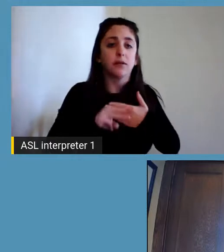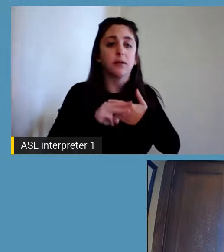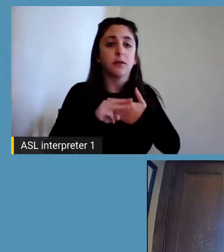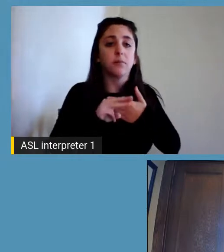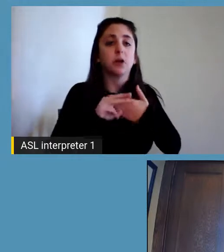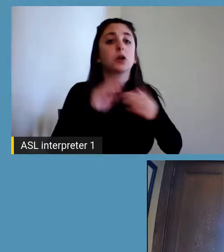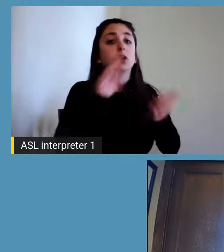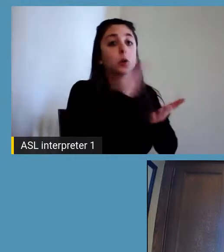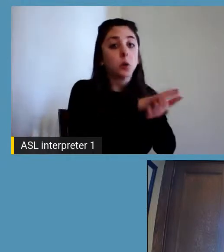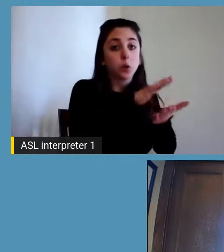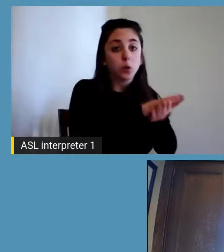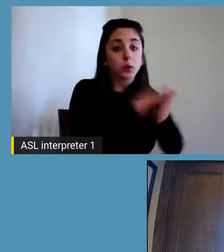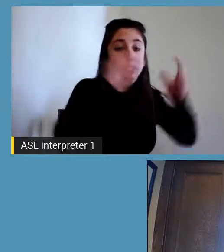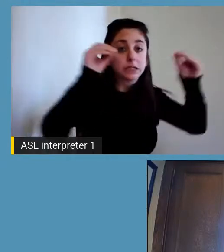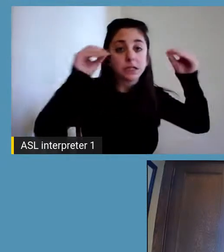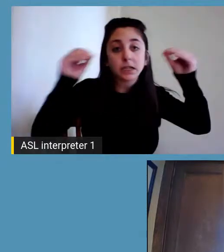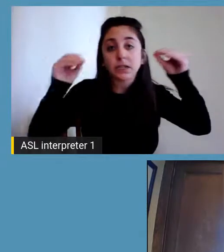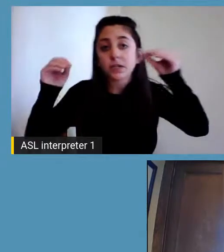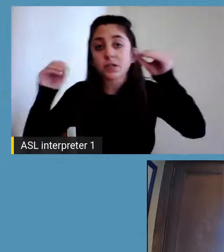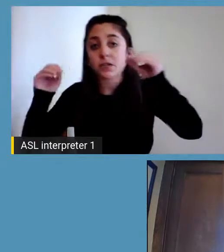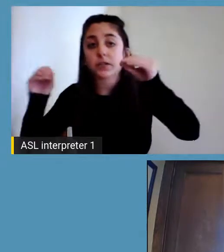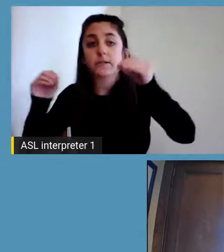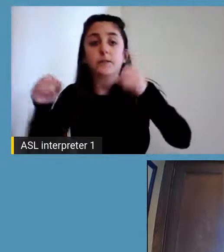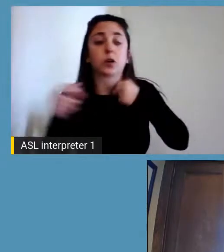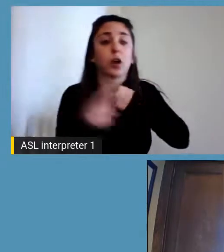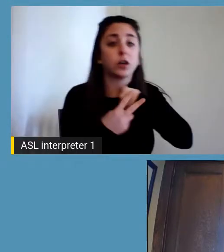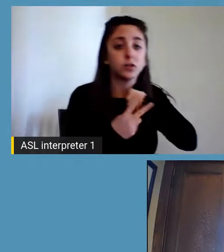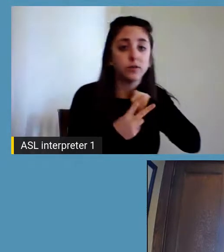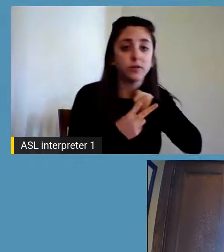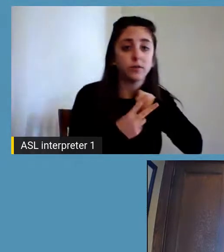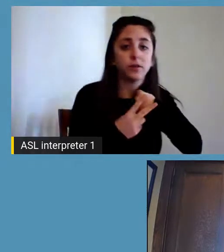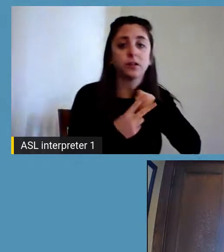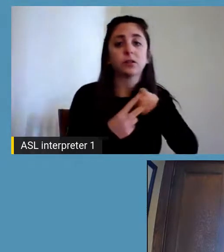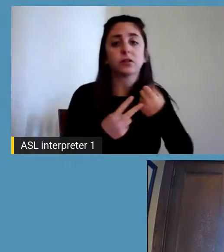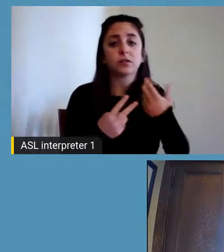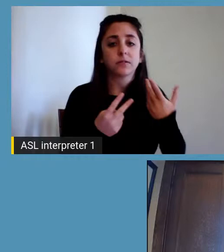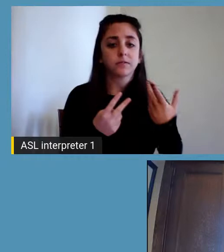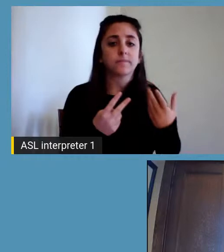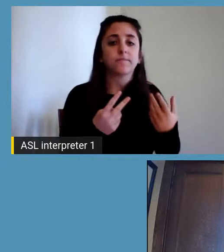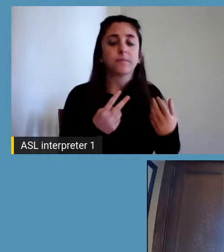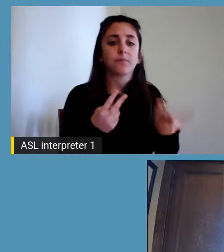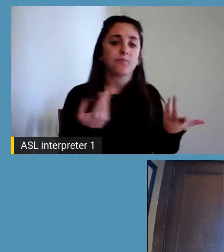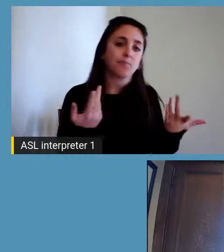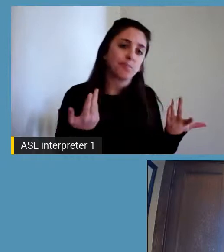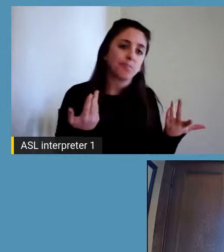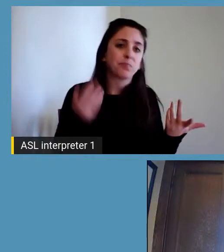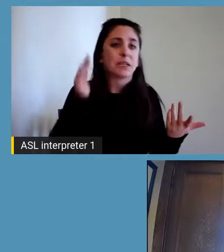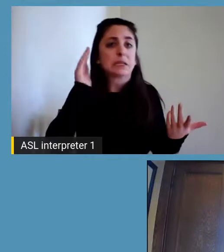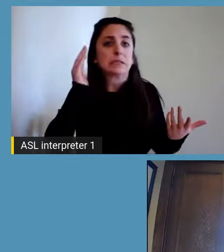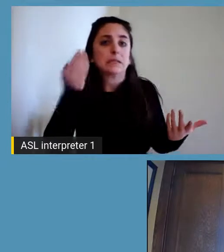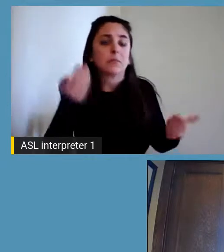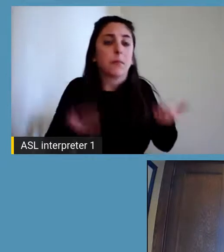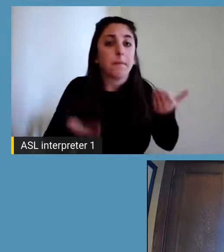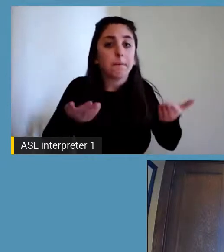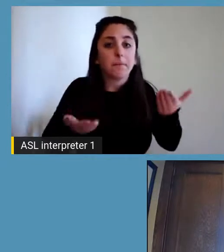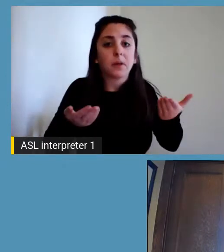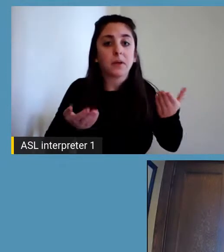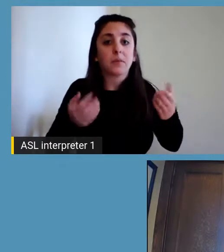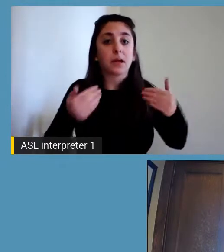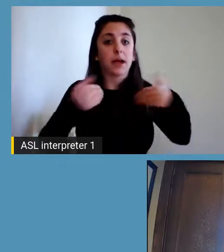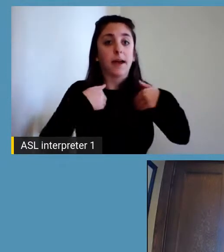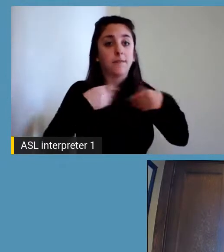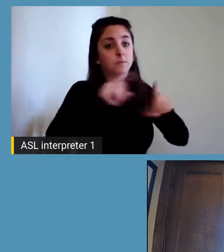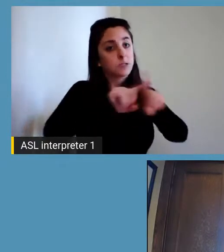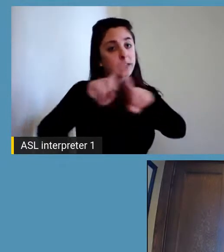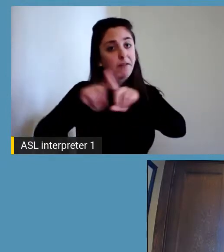that are teaching conservation, for example, as a textile conservation, there seems to be sort of some opportunities